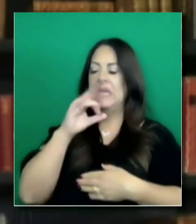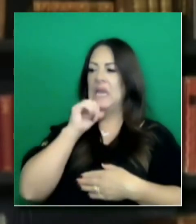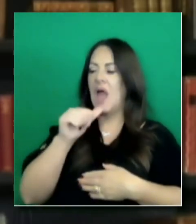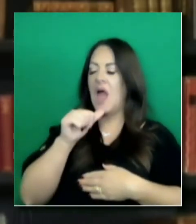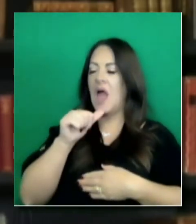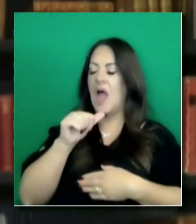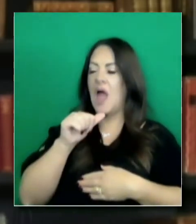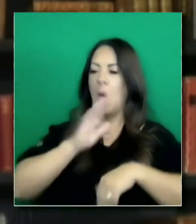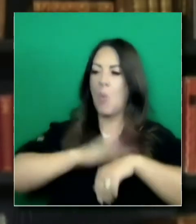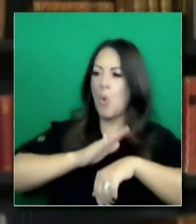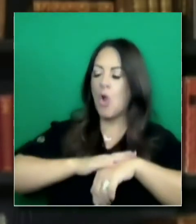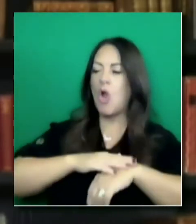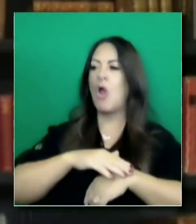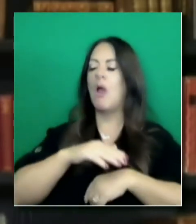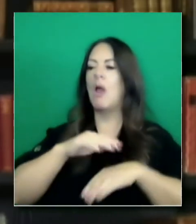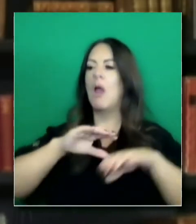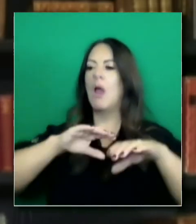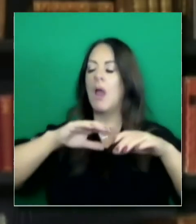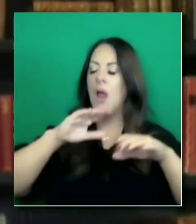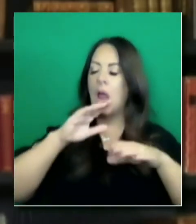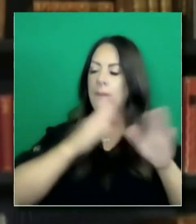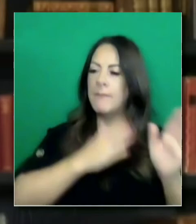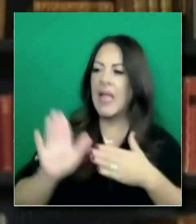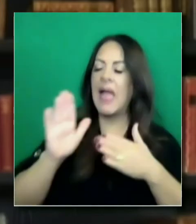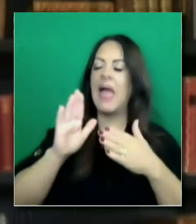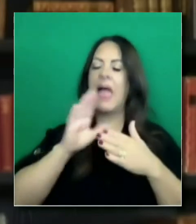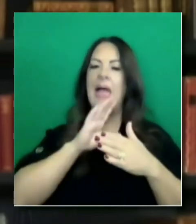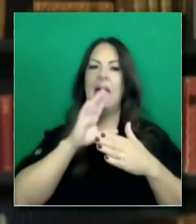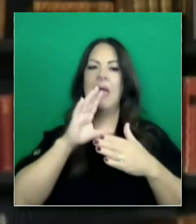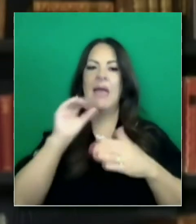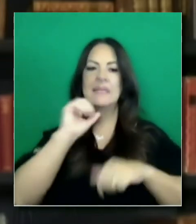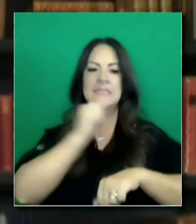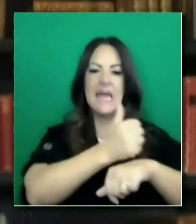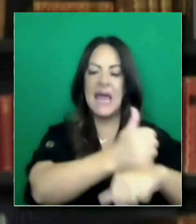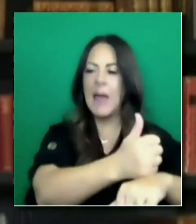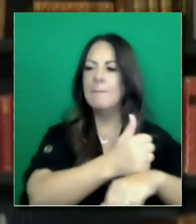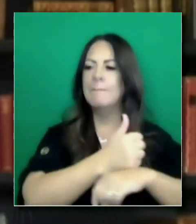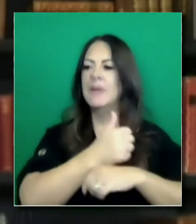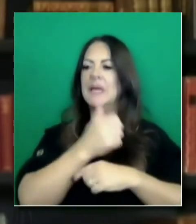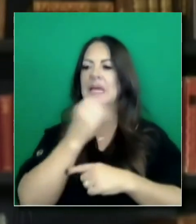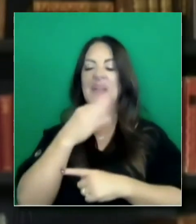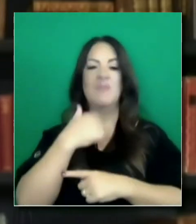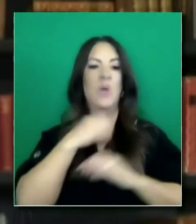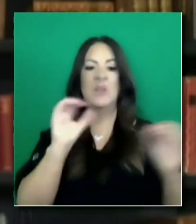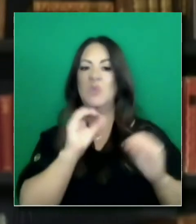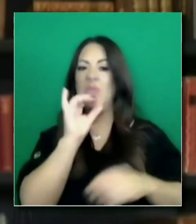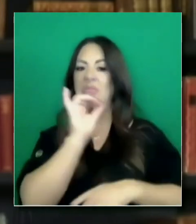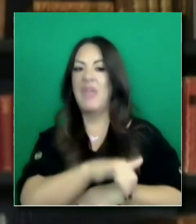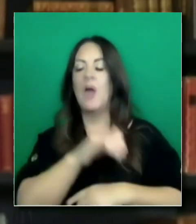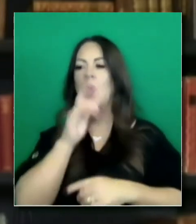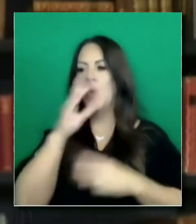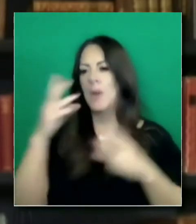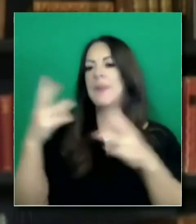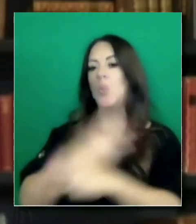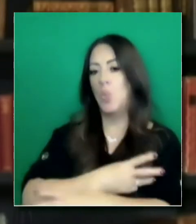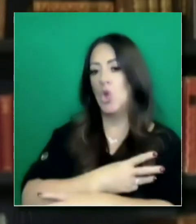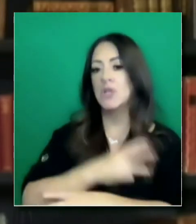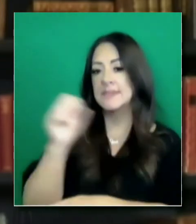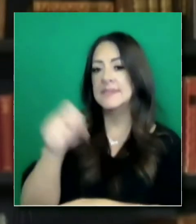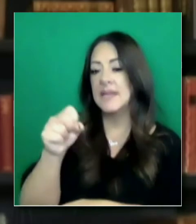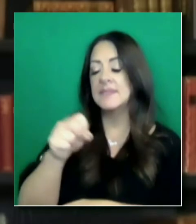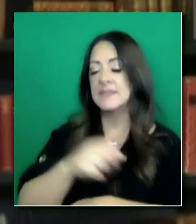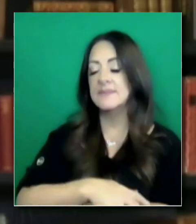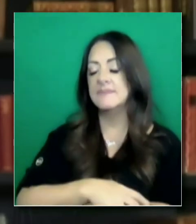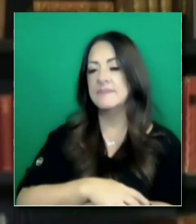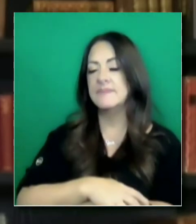interventions. I think some lazily say, well, those interventions went in place and it didn't work. I completely reject that. And I suggest